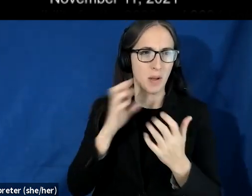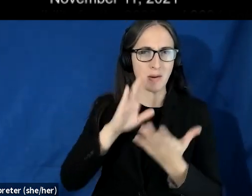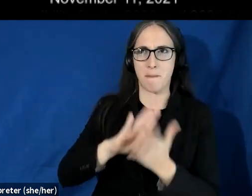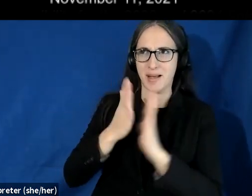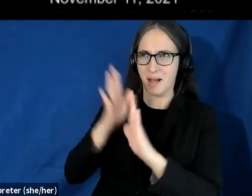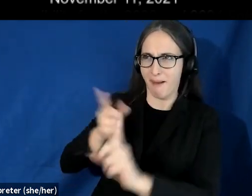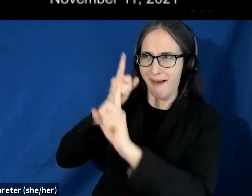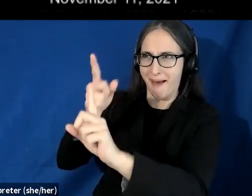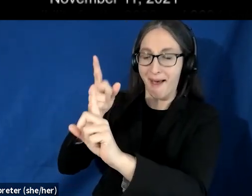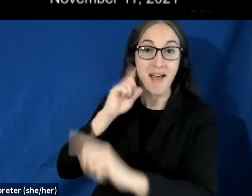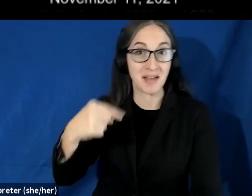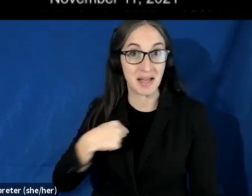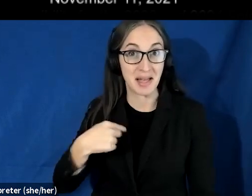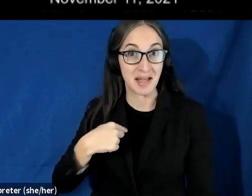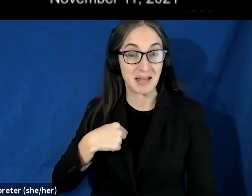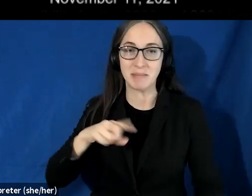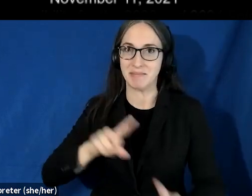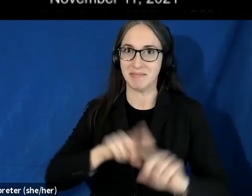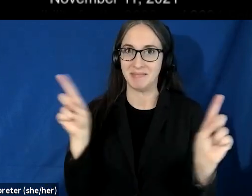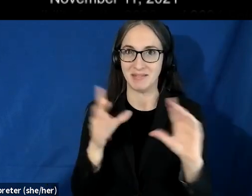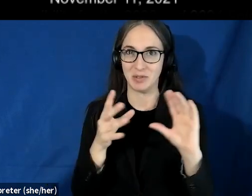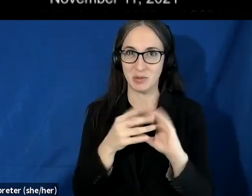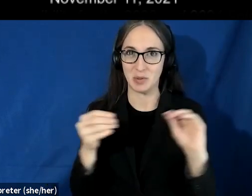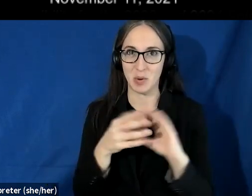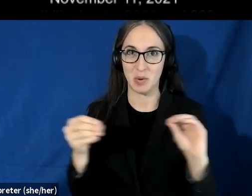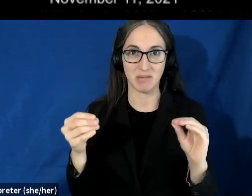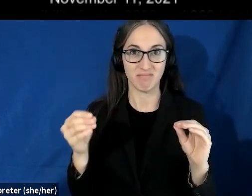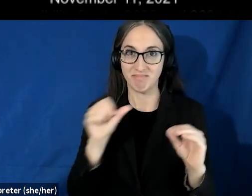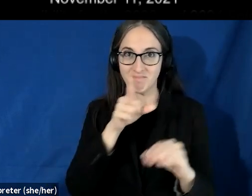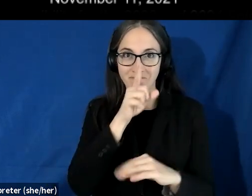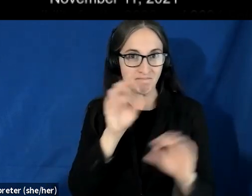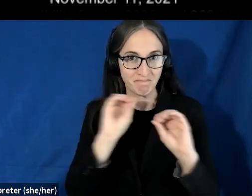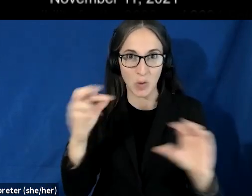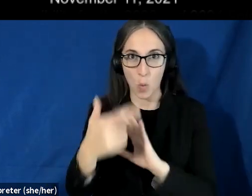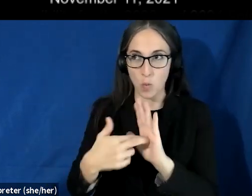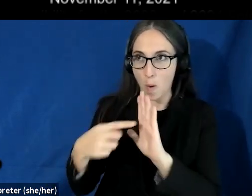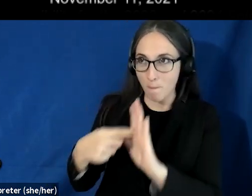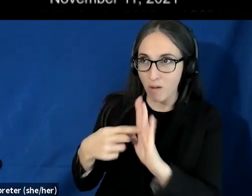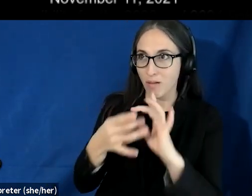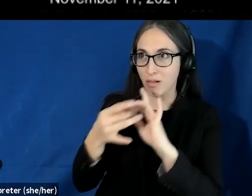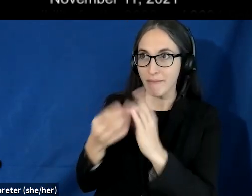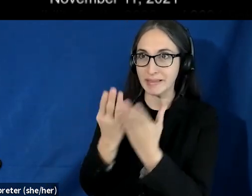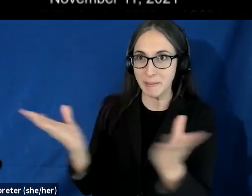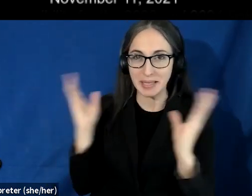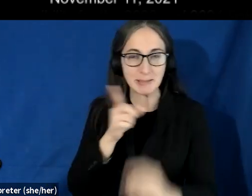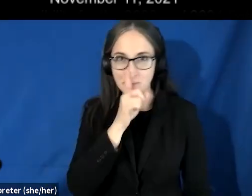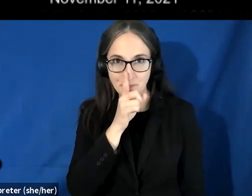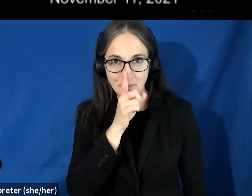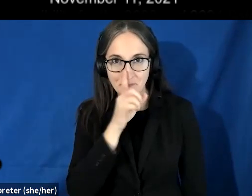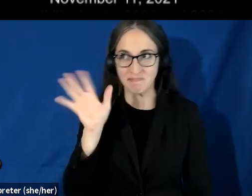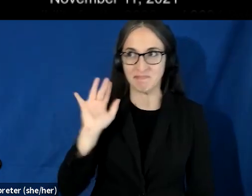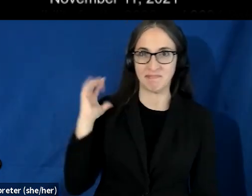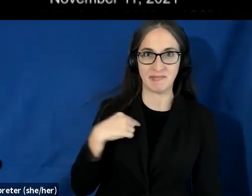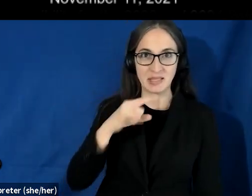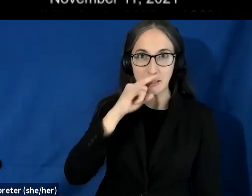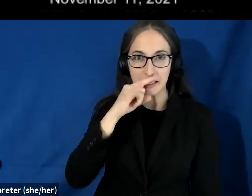for me, it was a different story. I didn't have a role model in the space sector when I was a kid, and no one was talking about